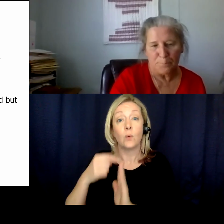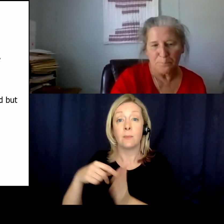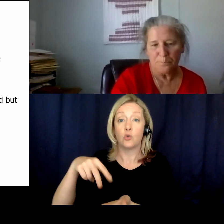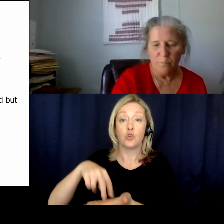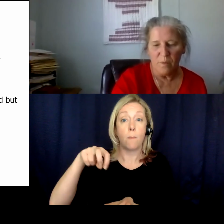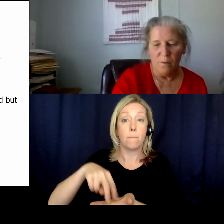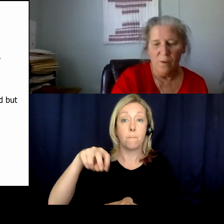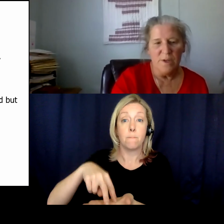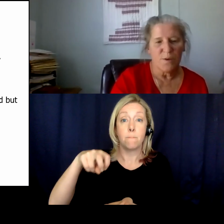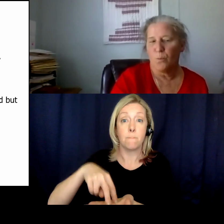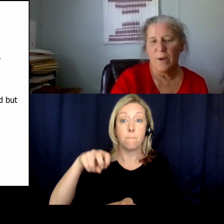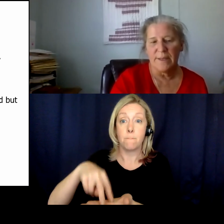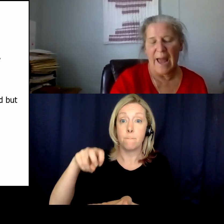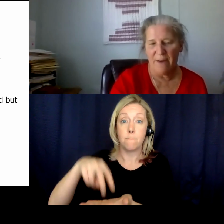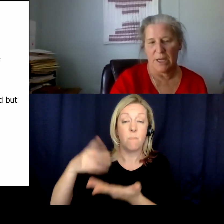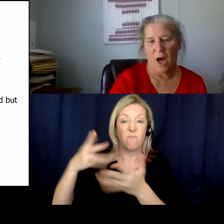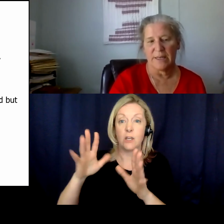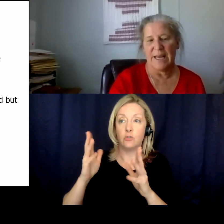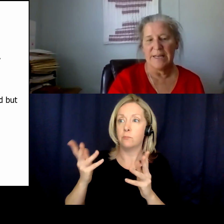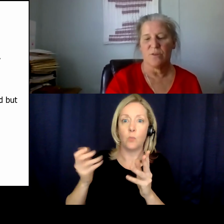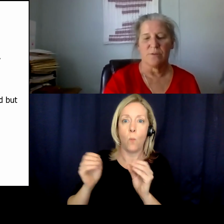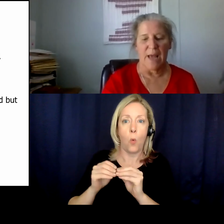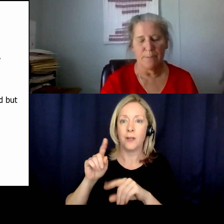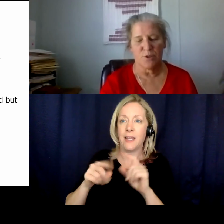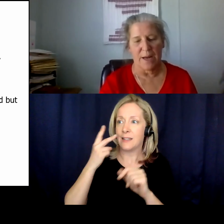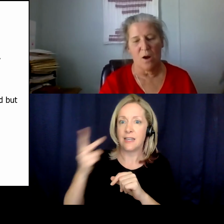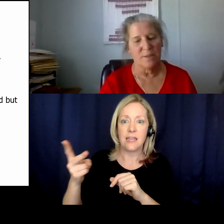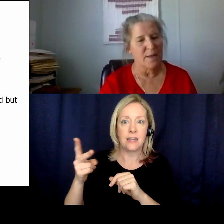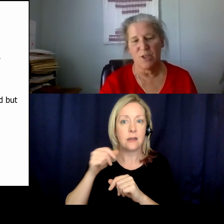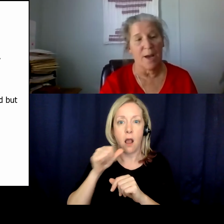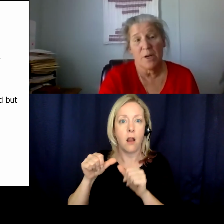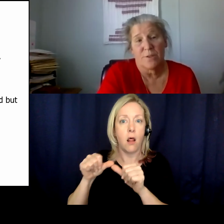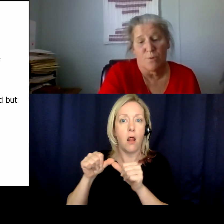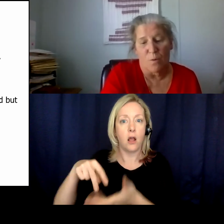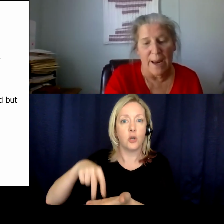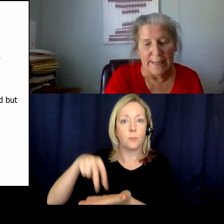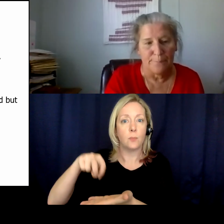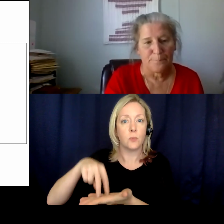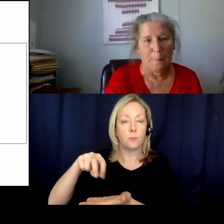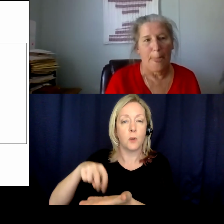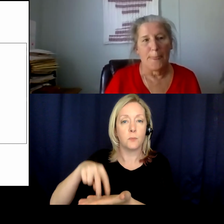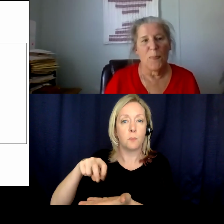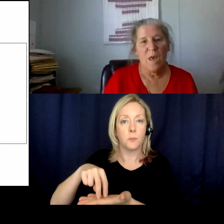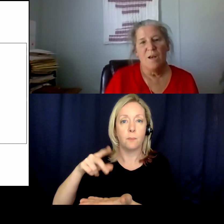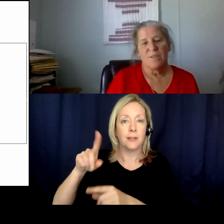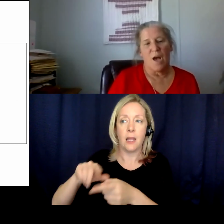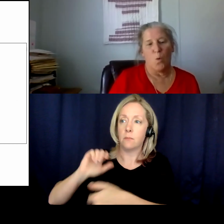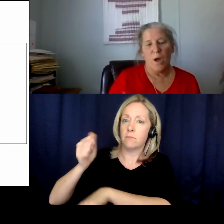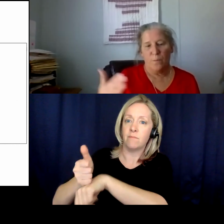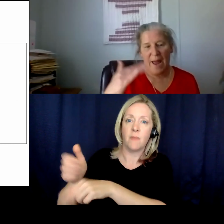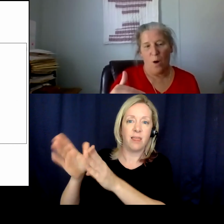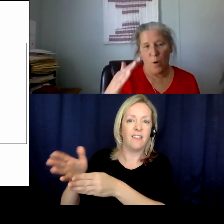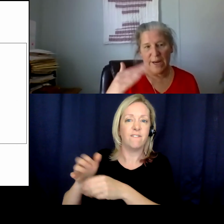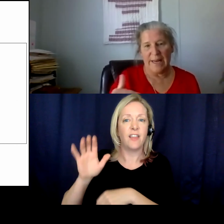that. So we really haven't gotten into those abstract concepts yet because they're not ready.